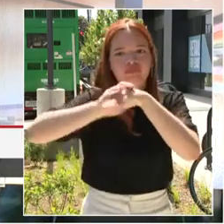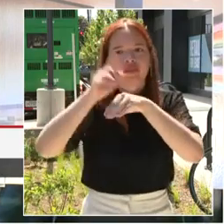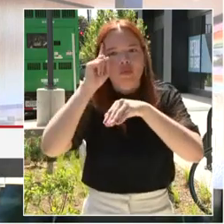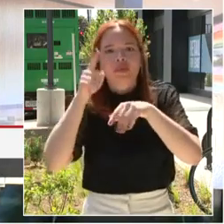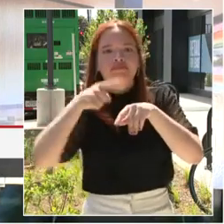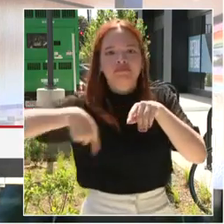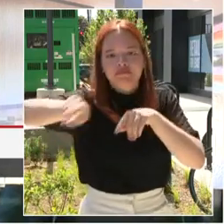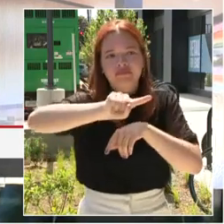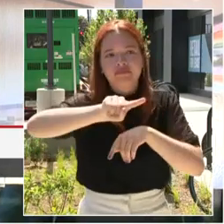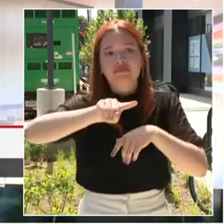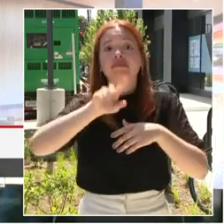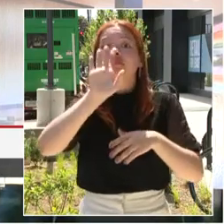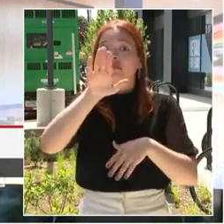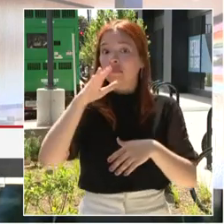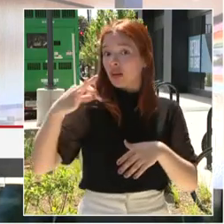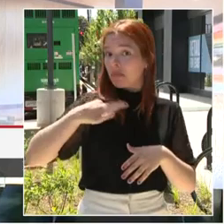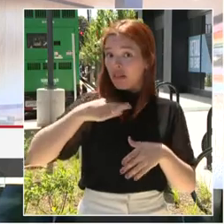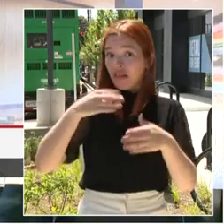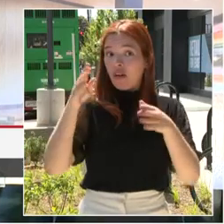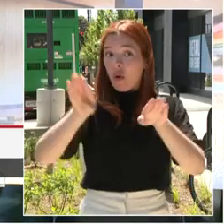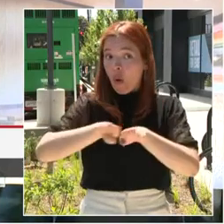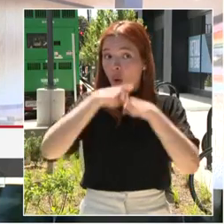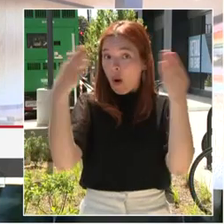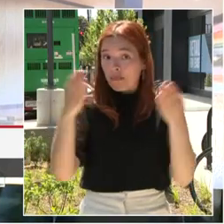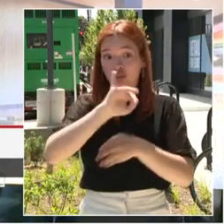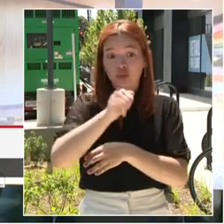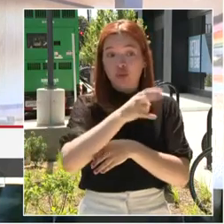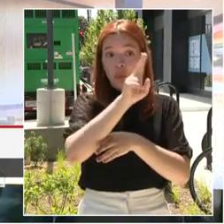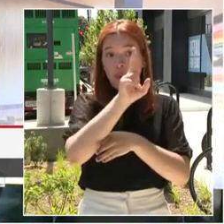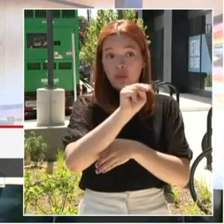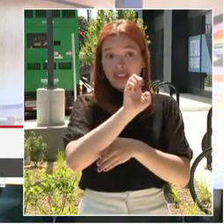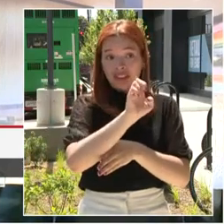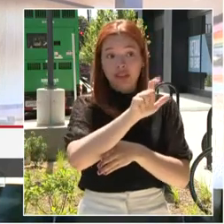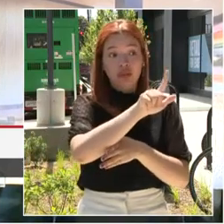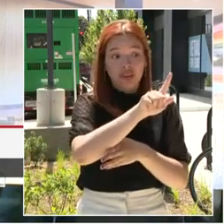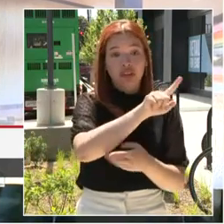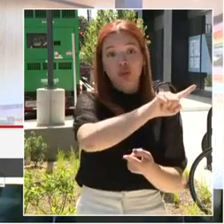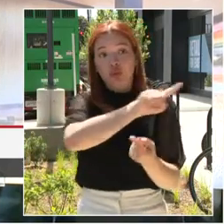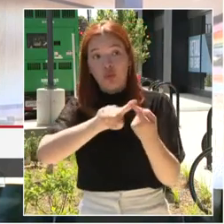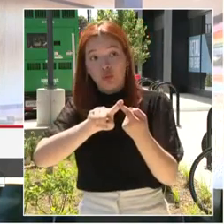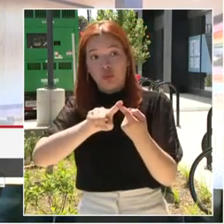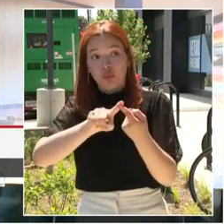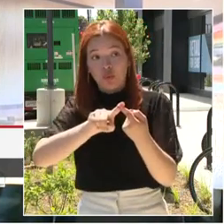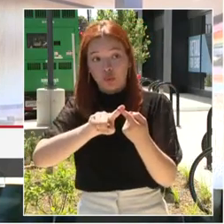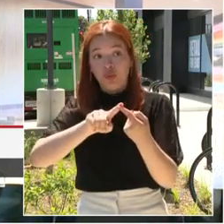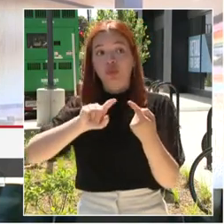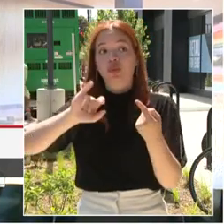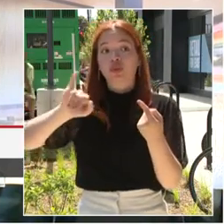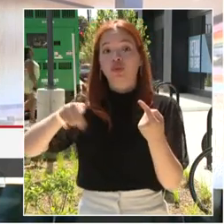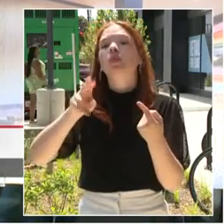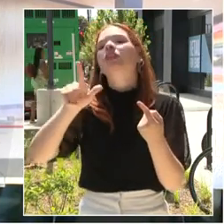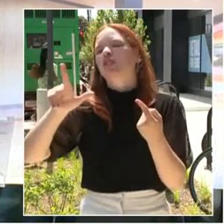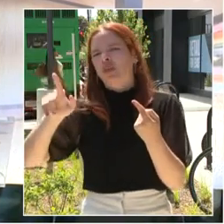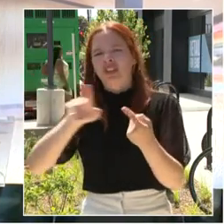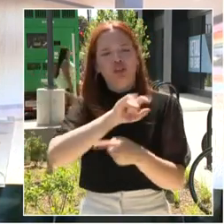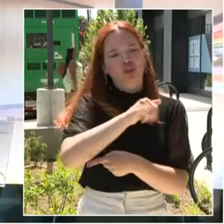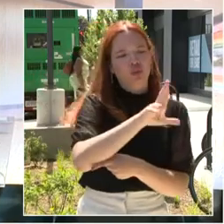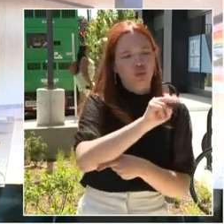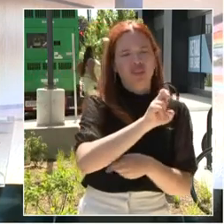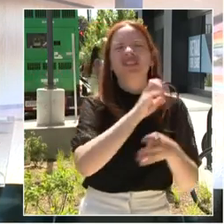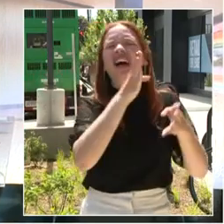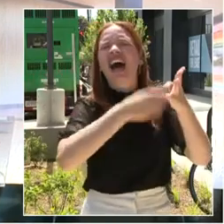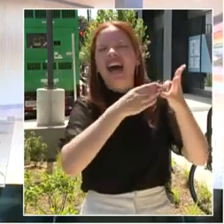23rd and close the week of July 21st. So please get ready for